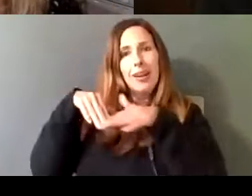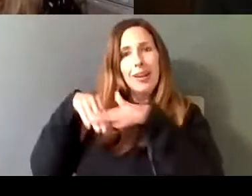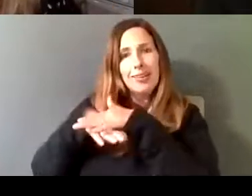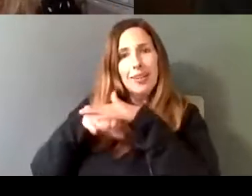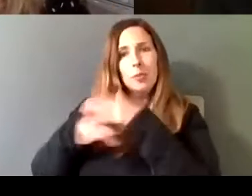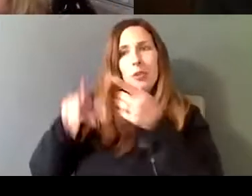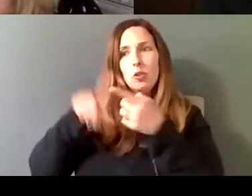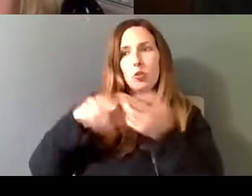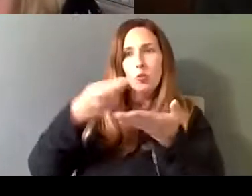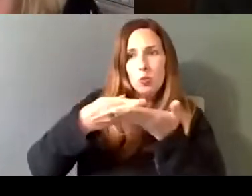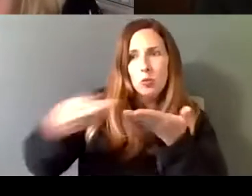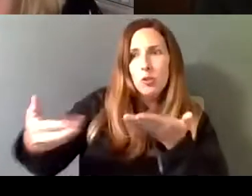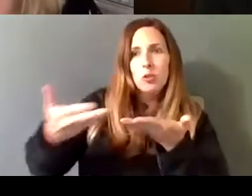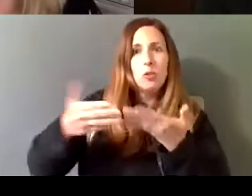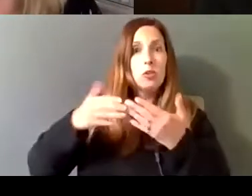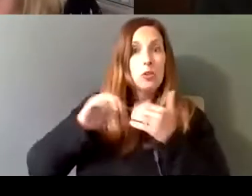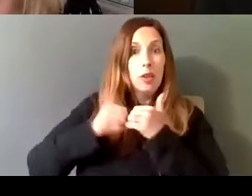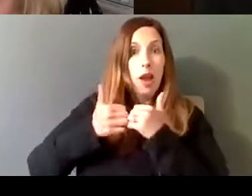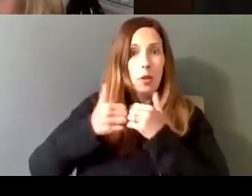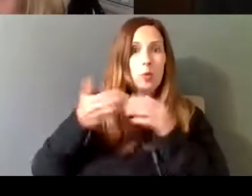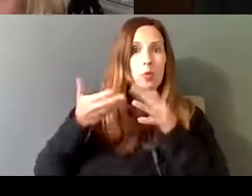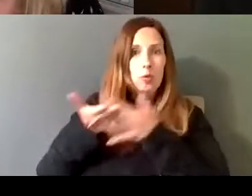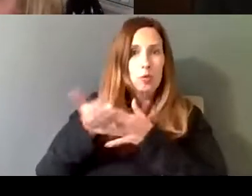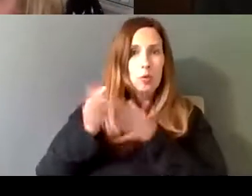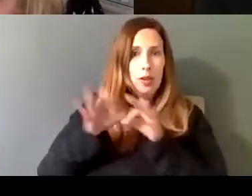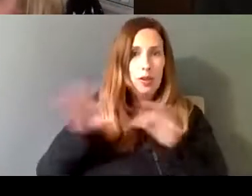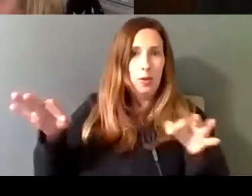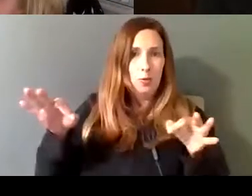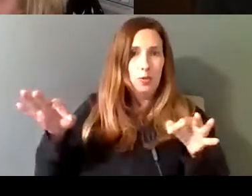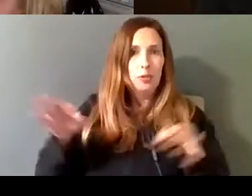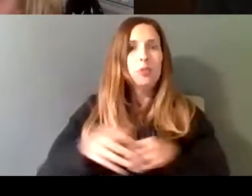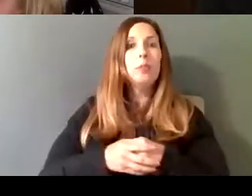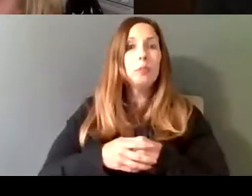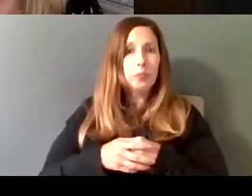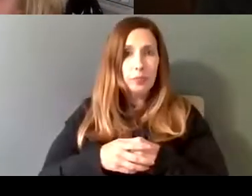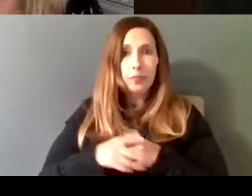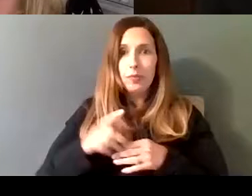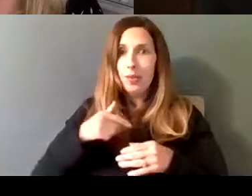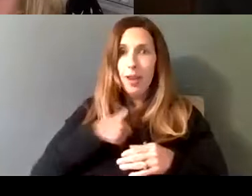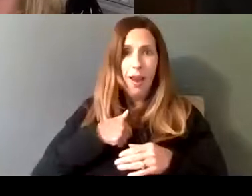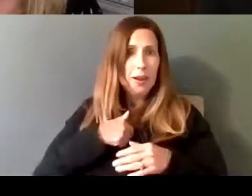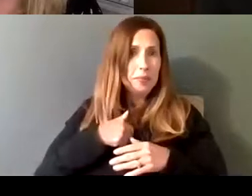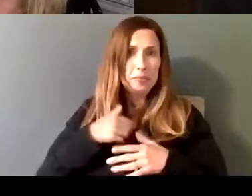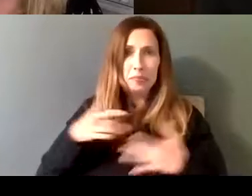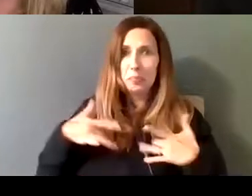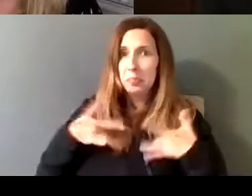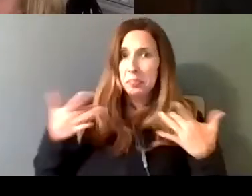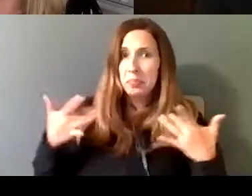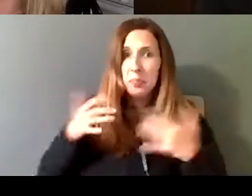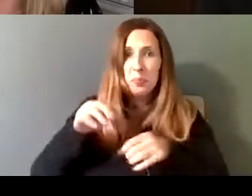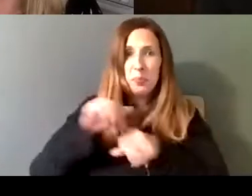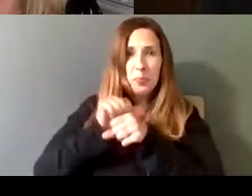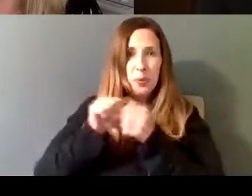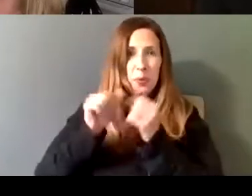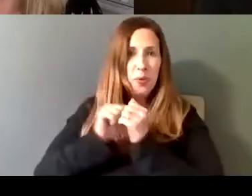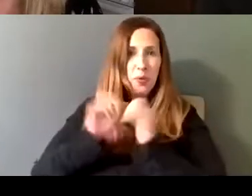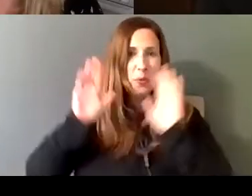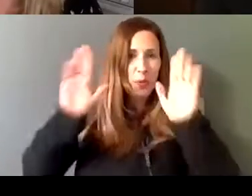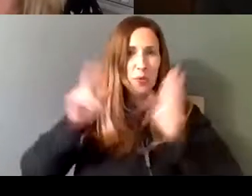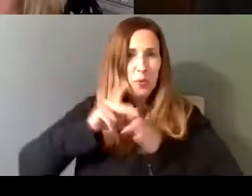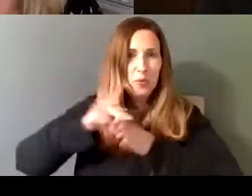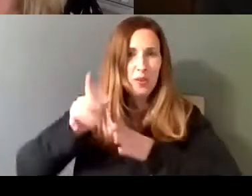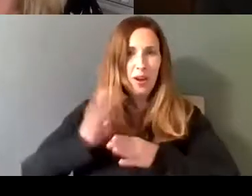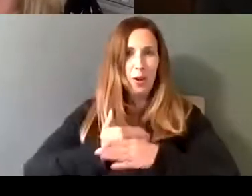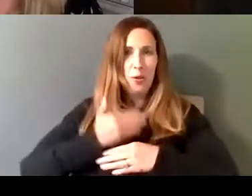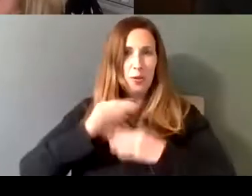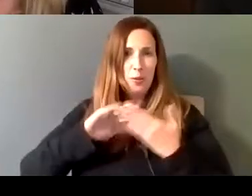language. I am absolutely delighted to get to work with some really incredible professionals in our community,